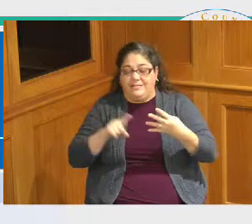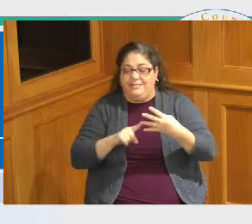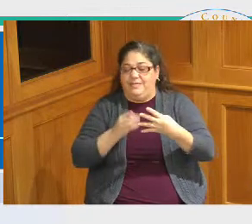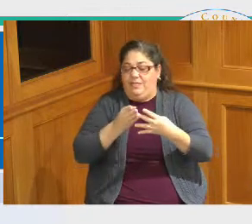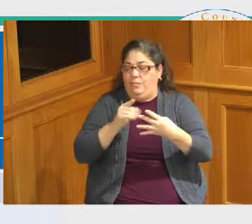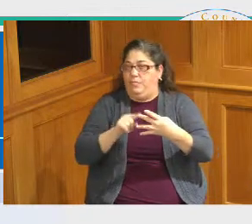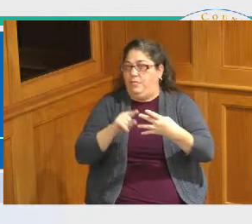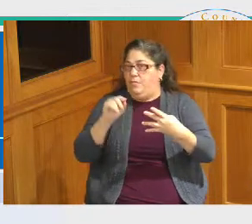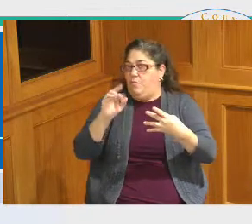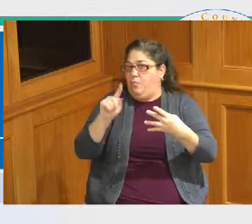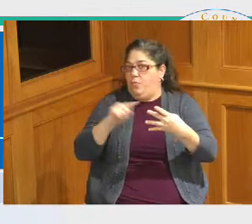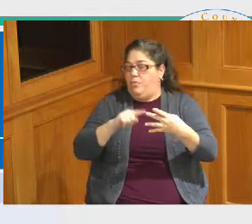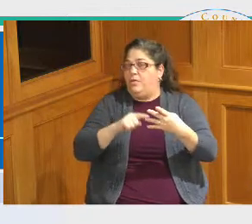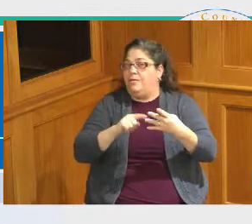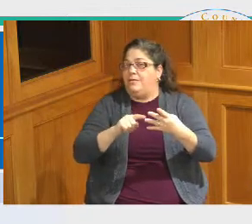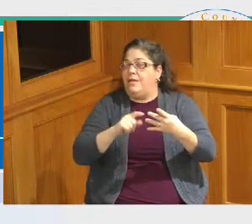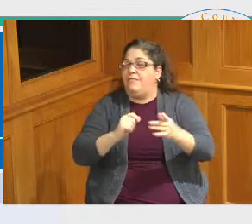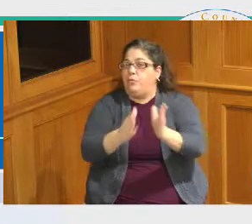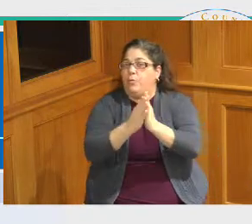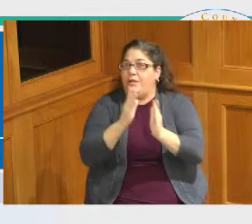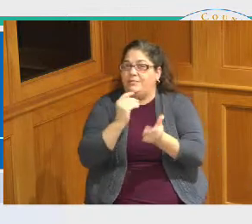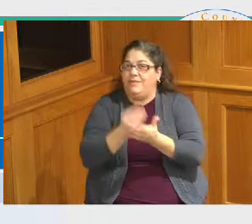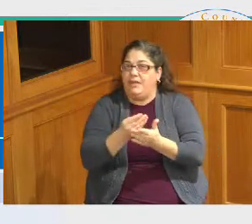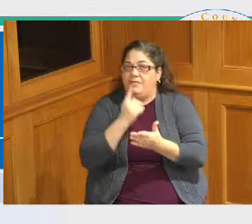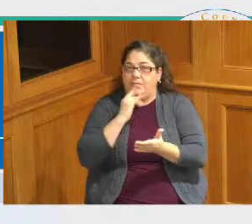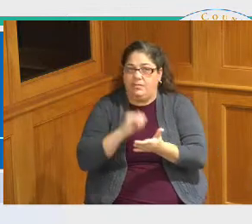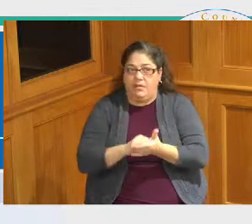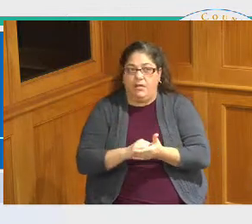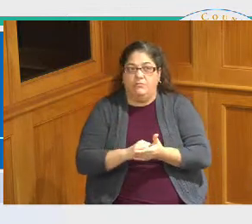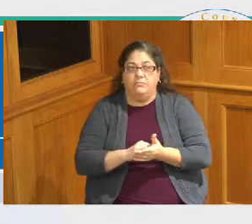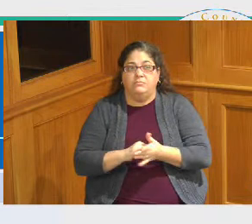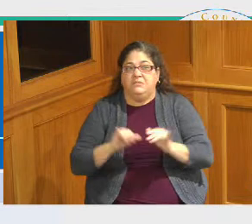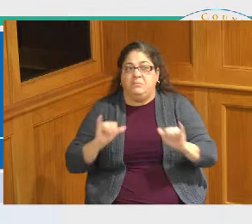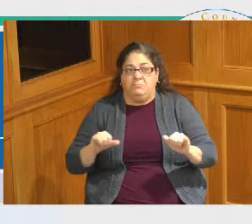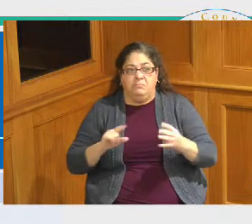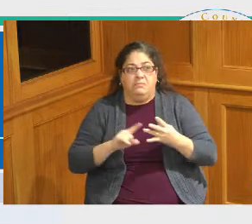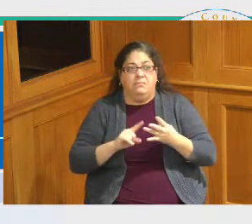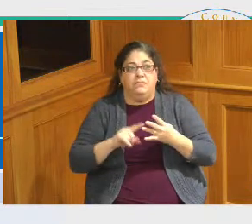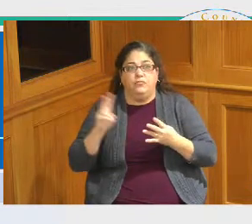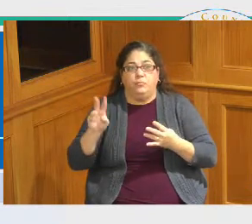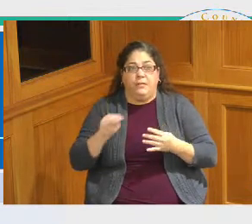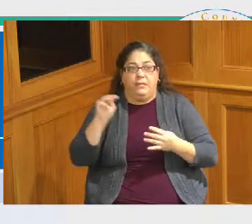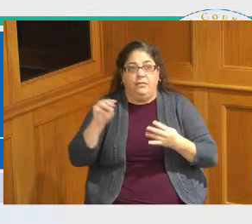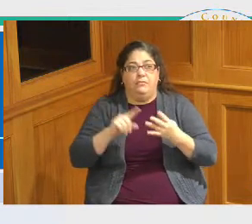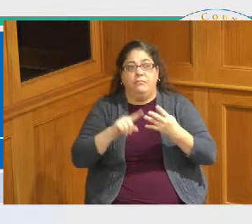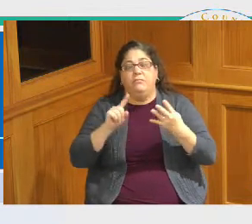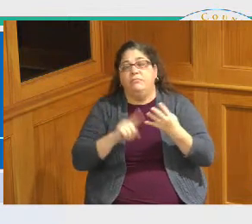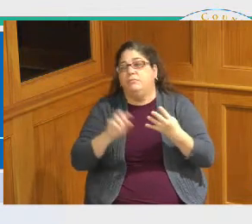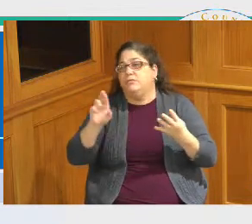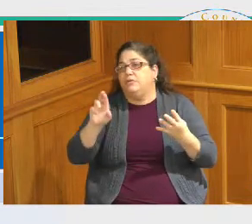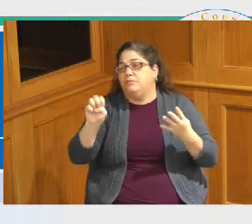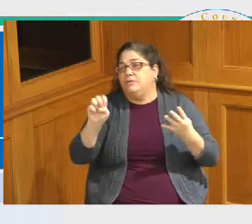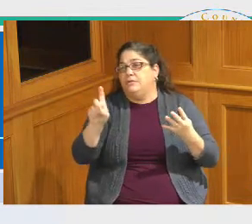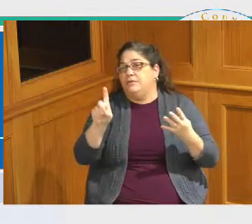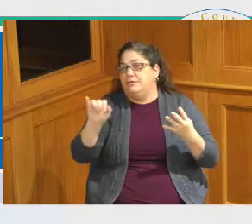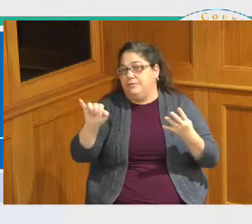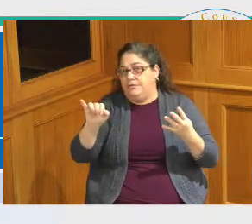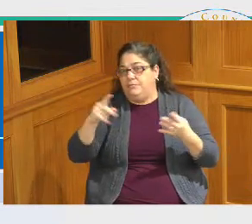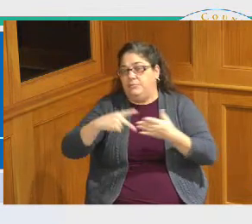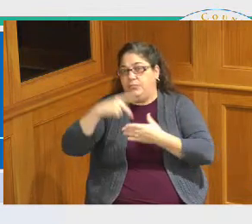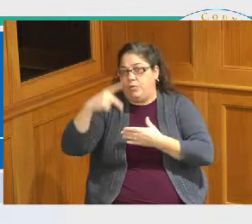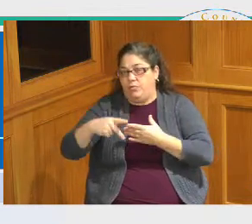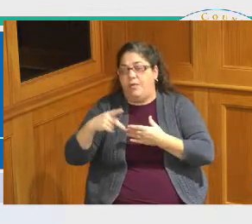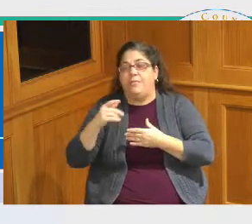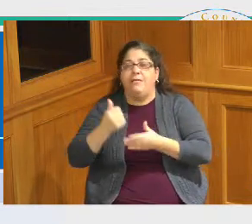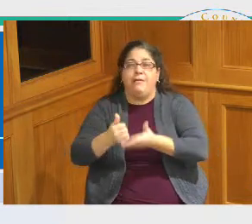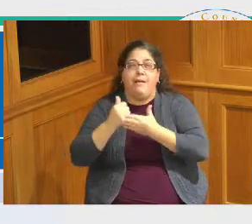is, they have to request funding for this, remains the same, $2 million. And again, Ready, who helps